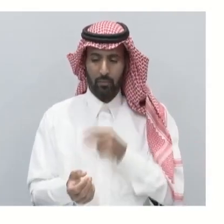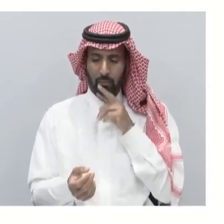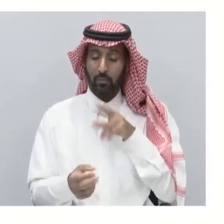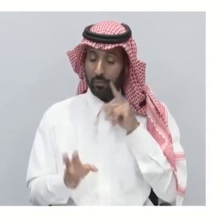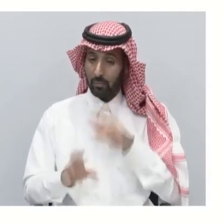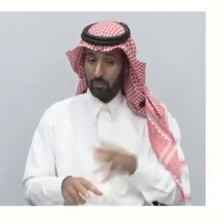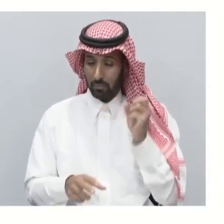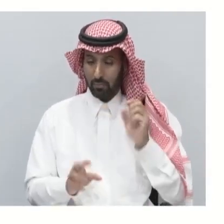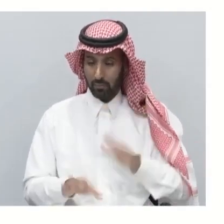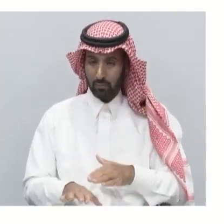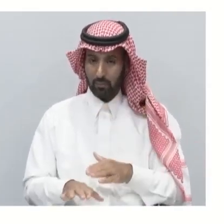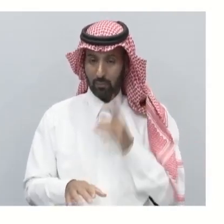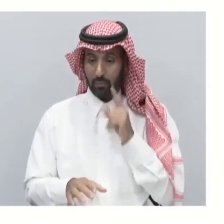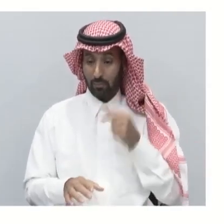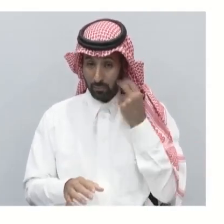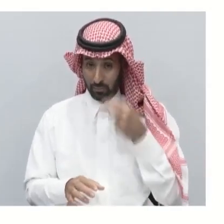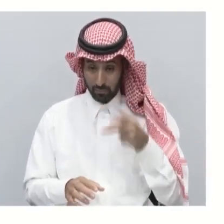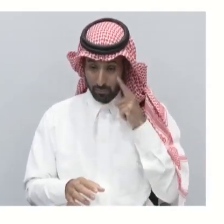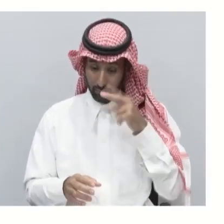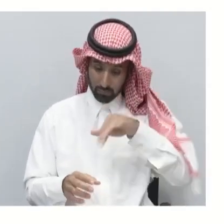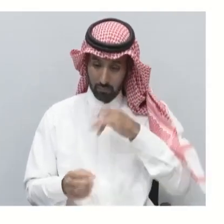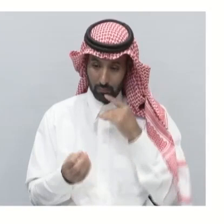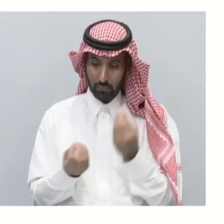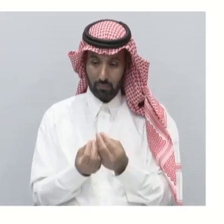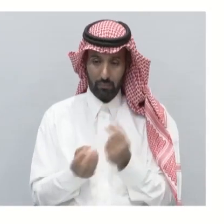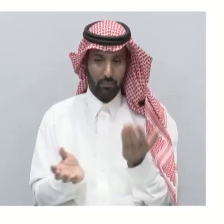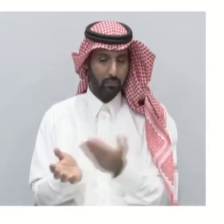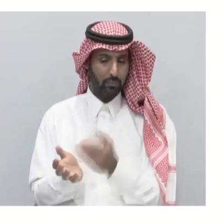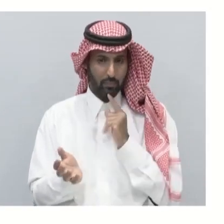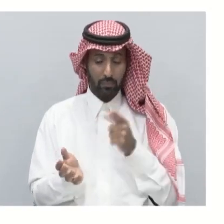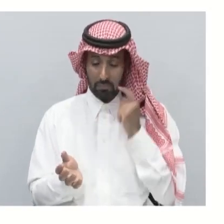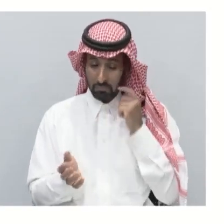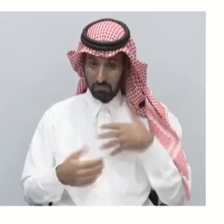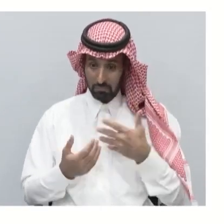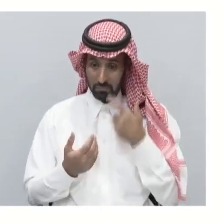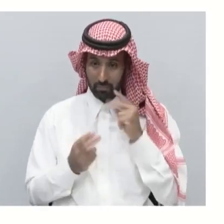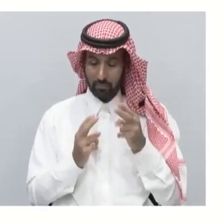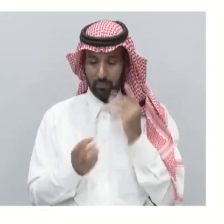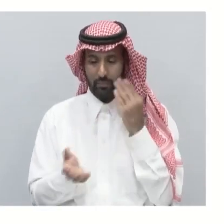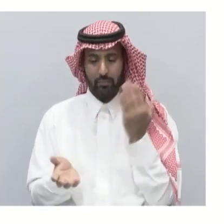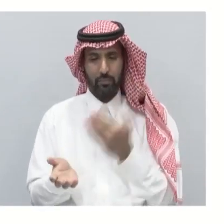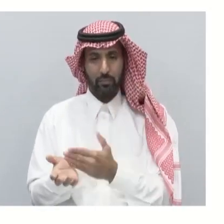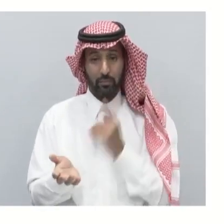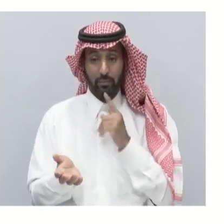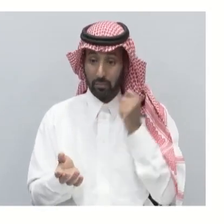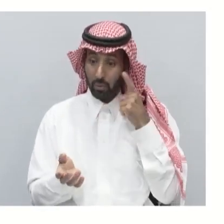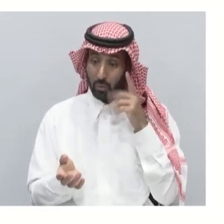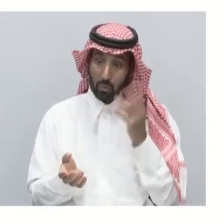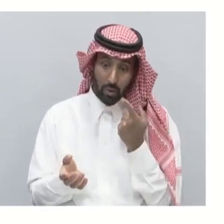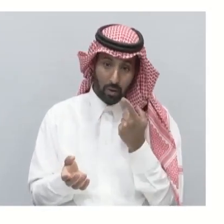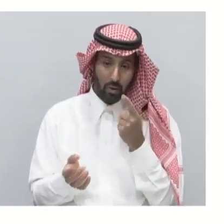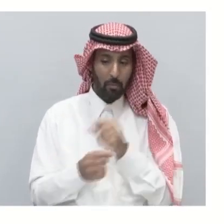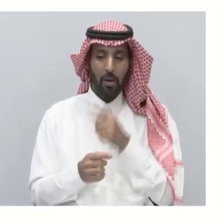spend the night there. I wish you could come along. It would be so much fun. Guess